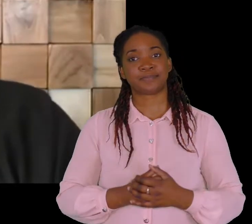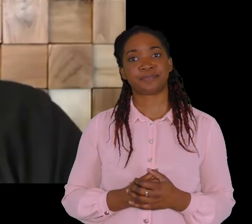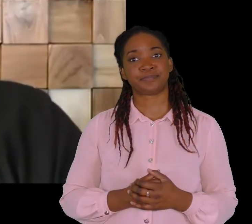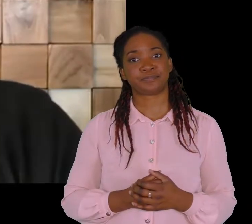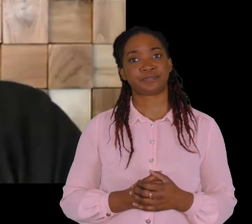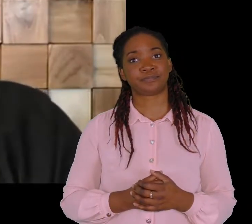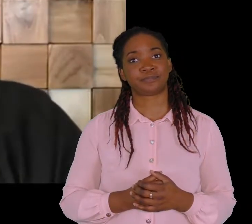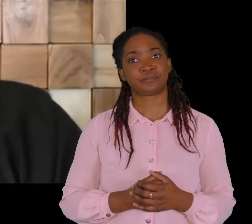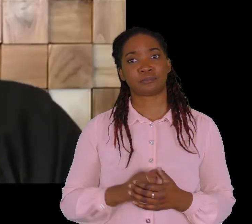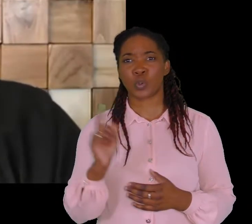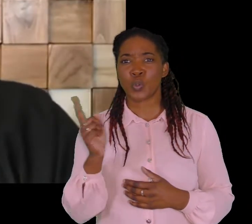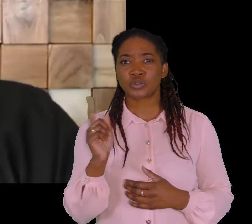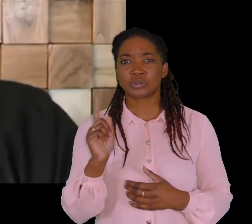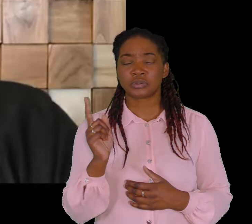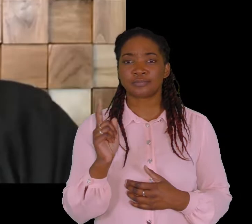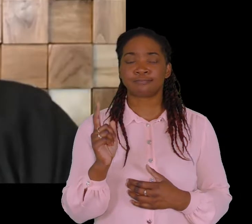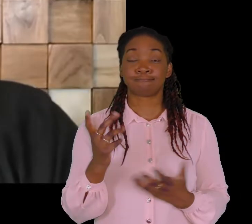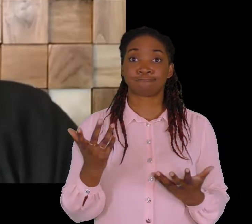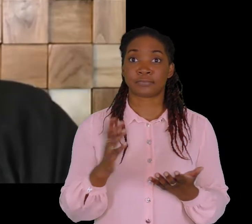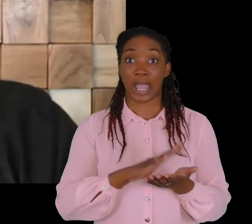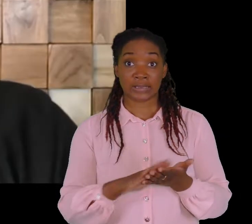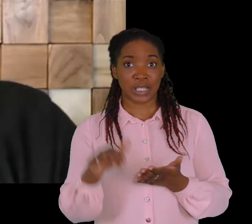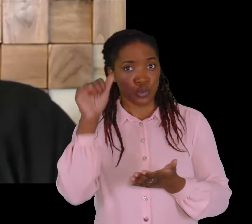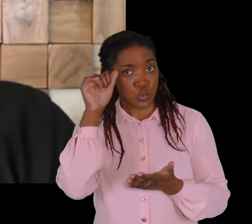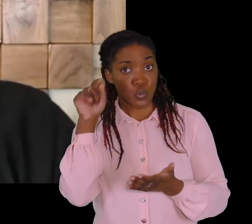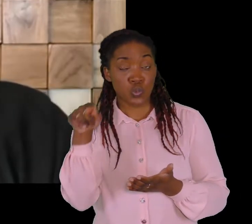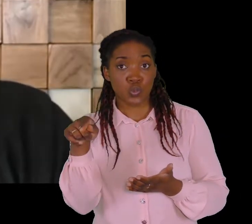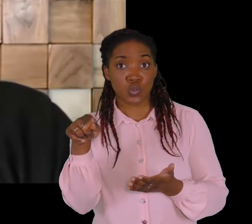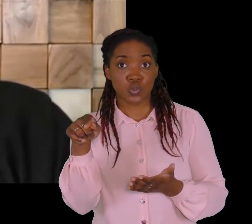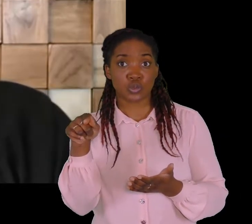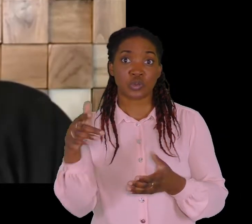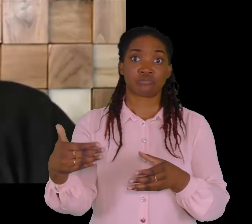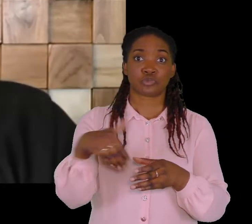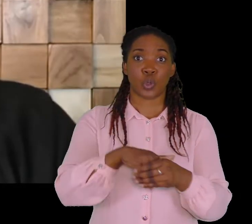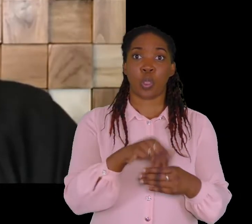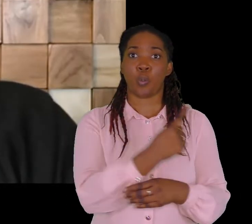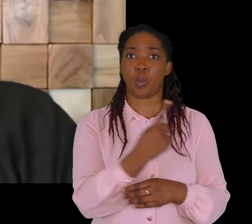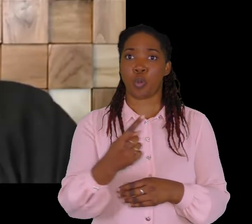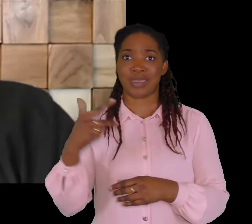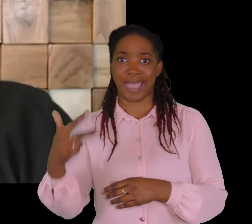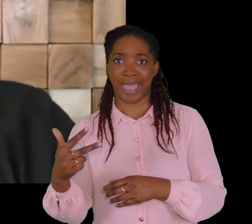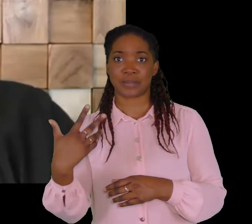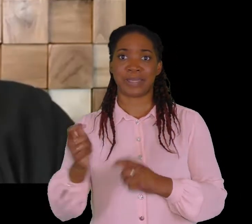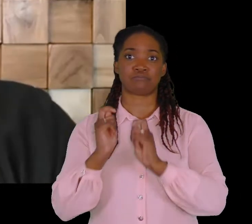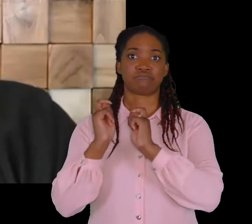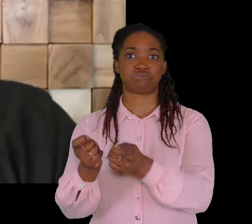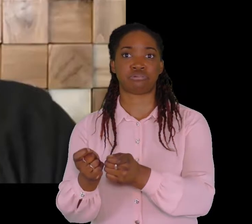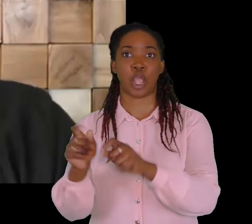Hassan, actually, when you joined the 198, you were appointed as a curator. Now, at the